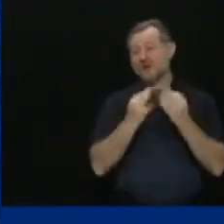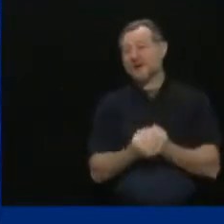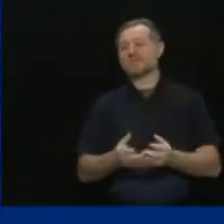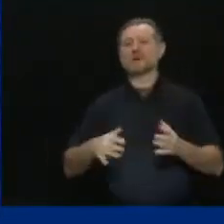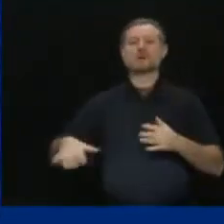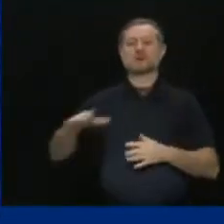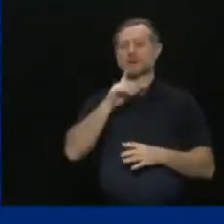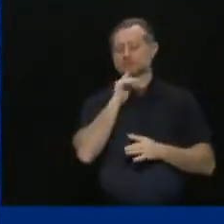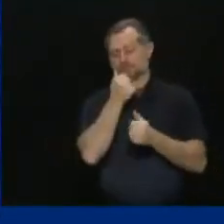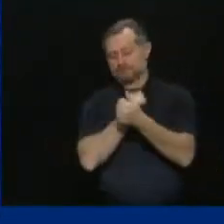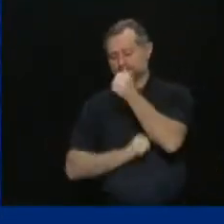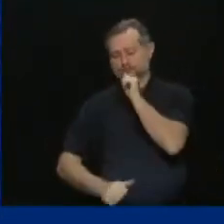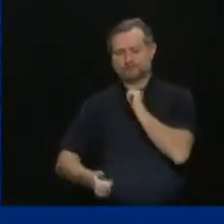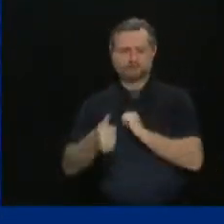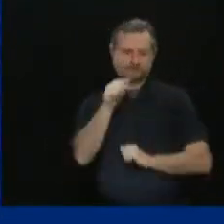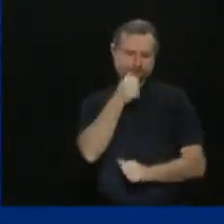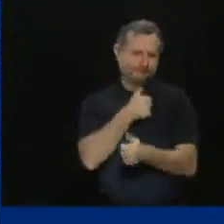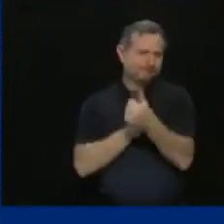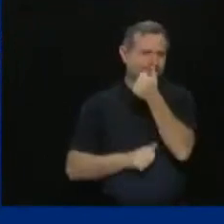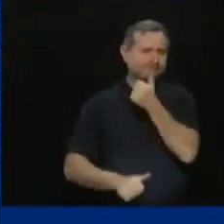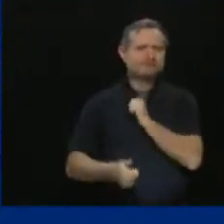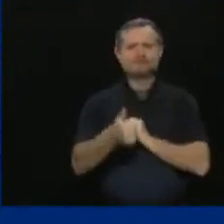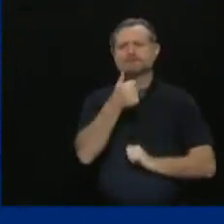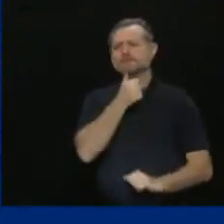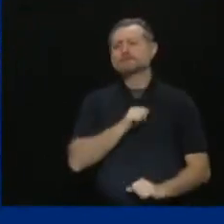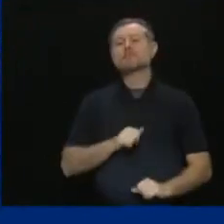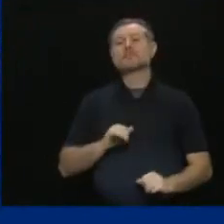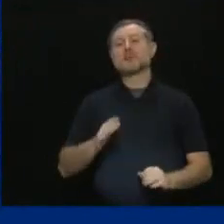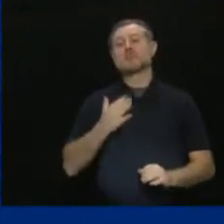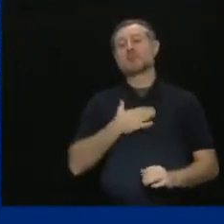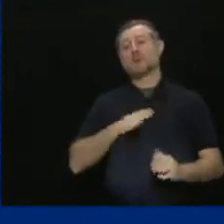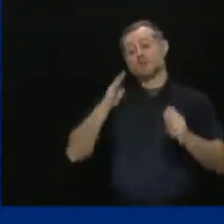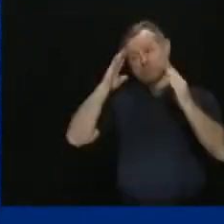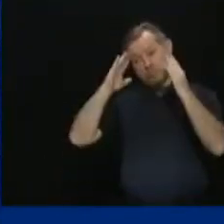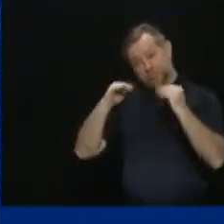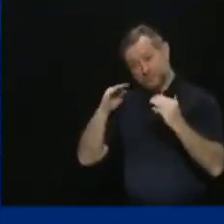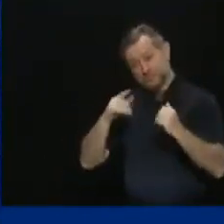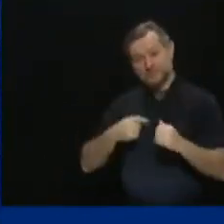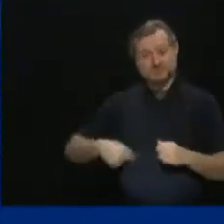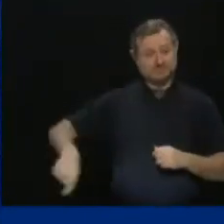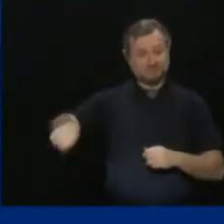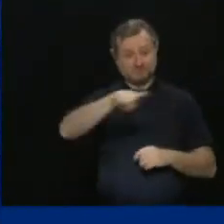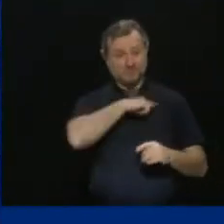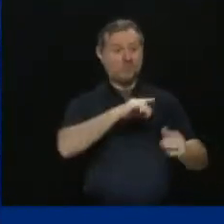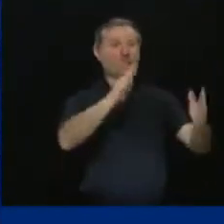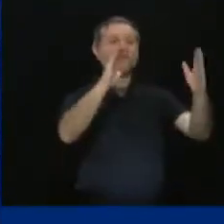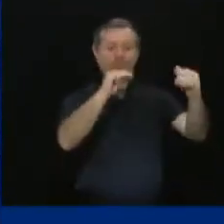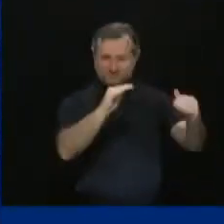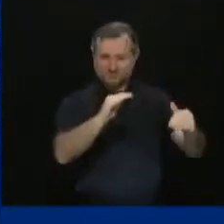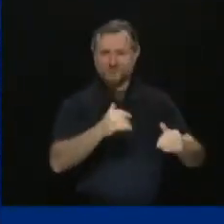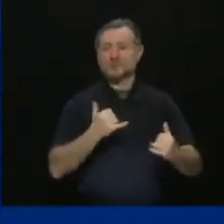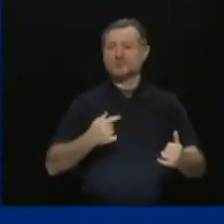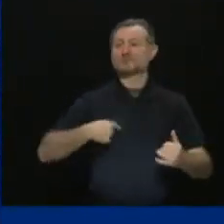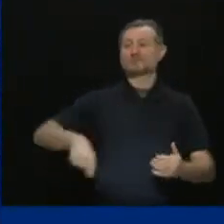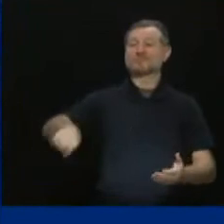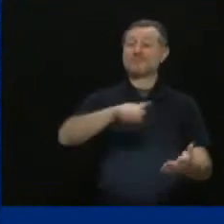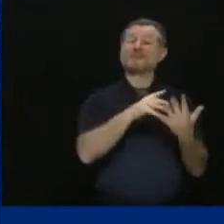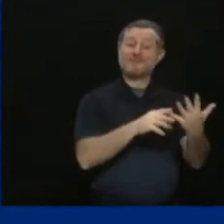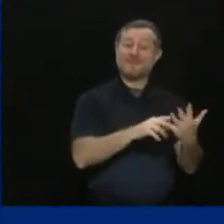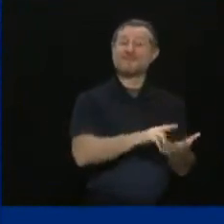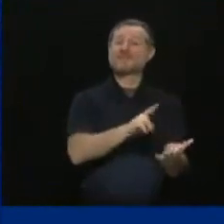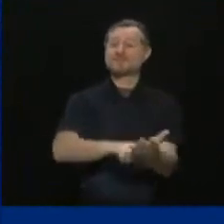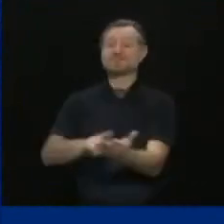endured. It is my hope and the hope of so many others that the signing of these bills into law signals